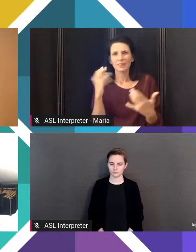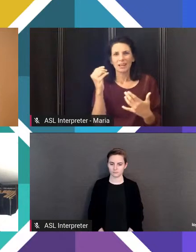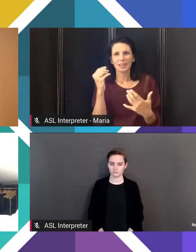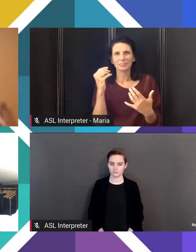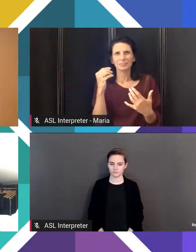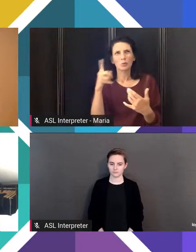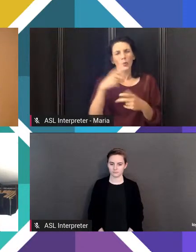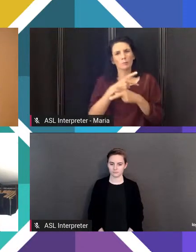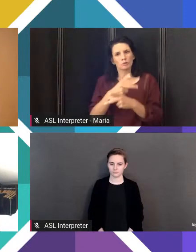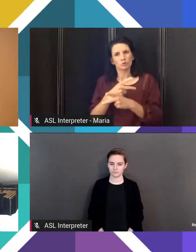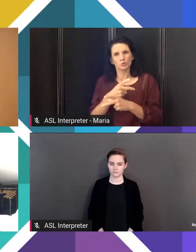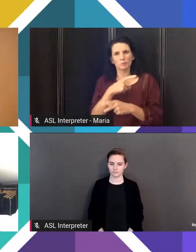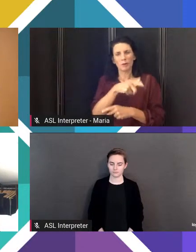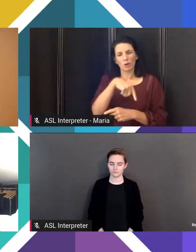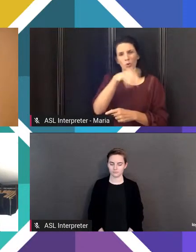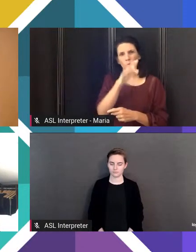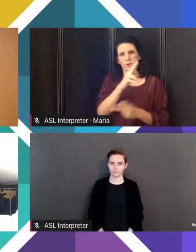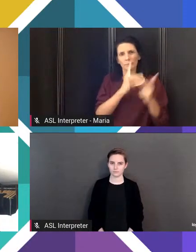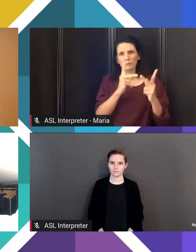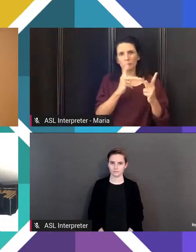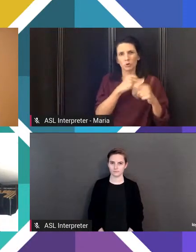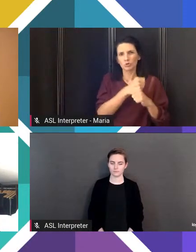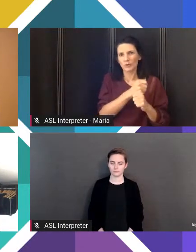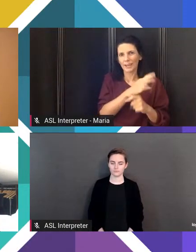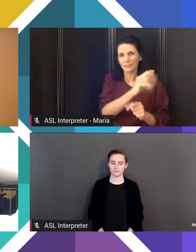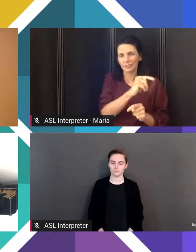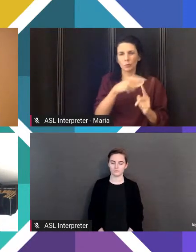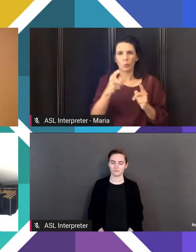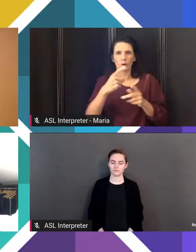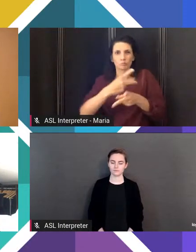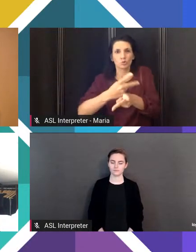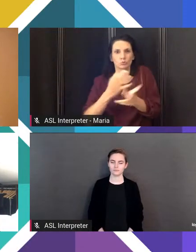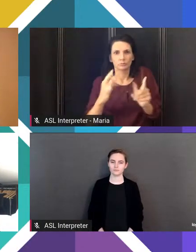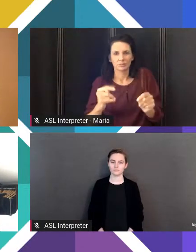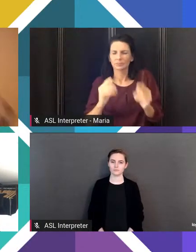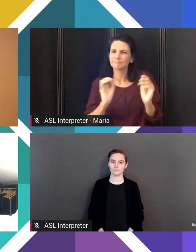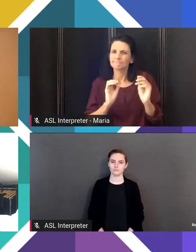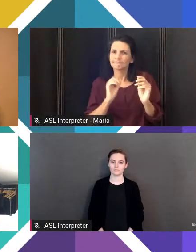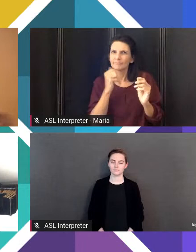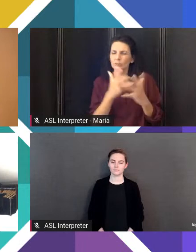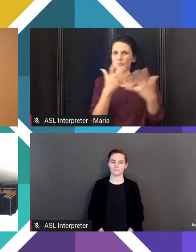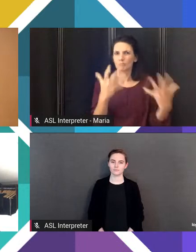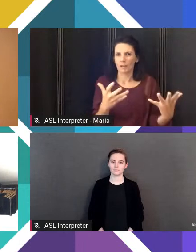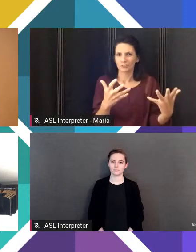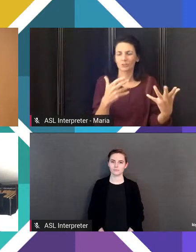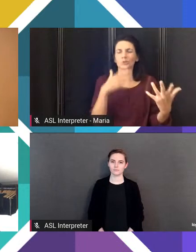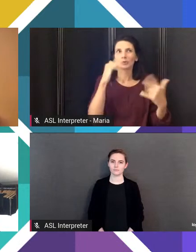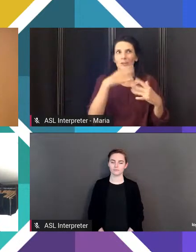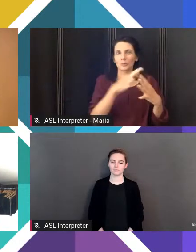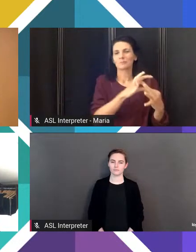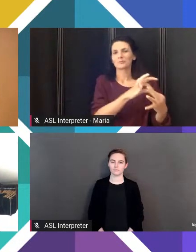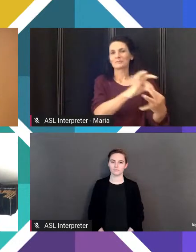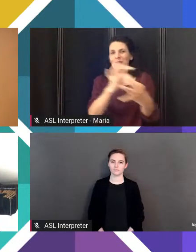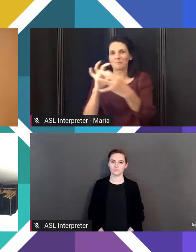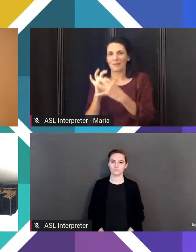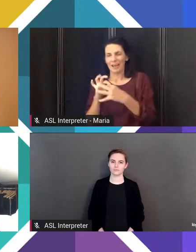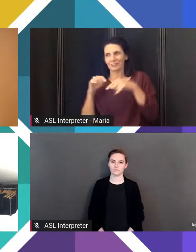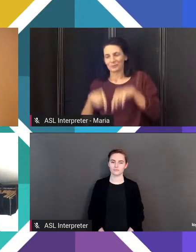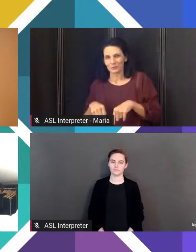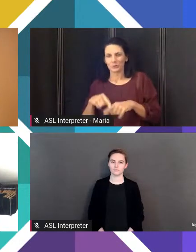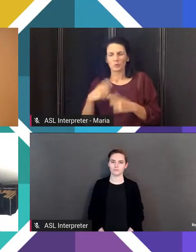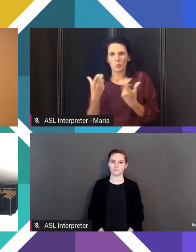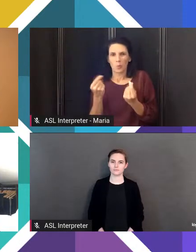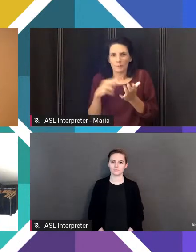queer people or being created by queer people, which is what brings me back to this idea of like, what is queer art all the